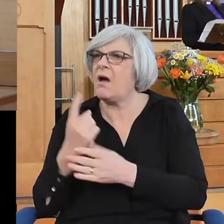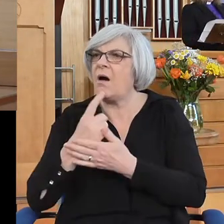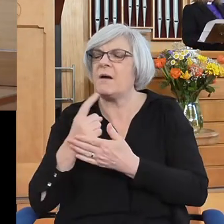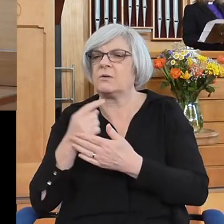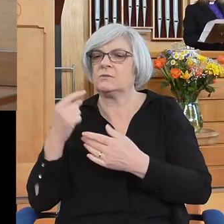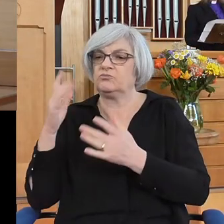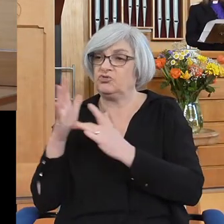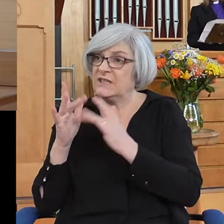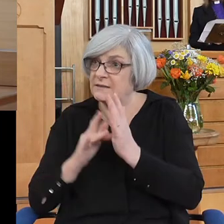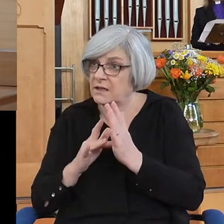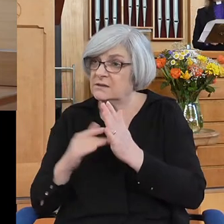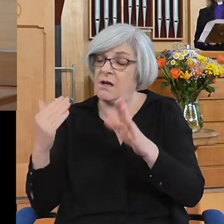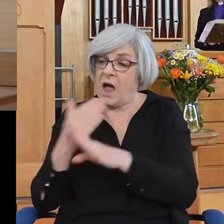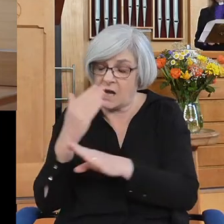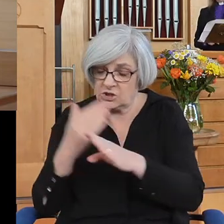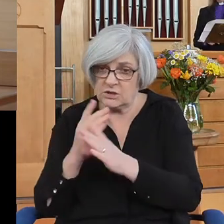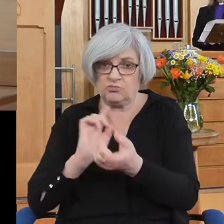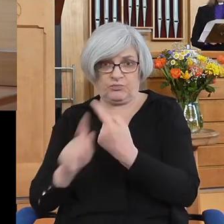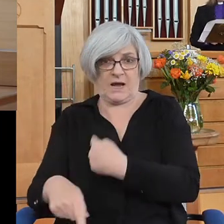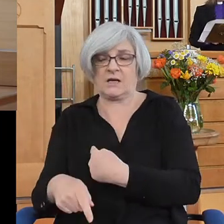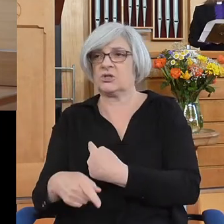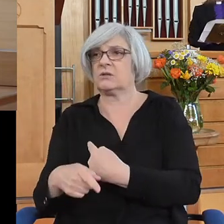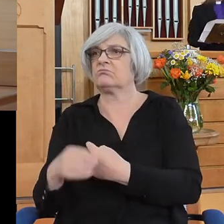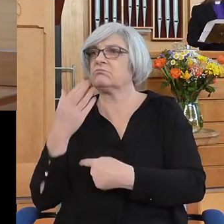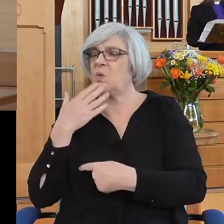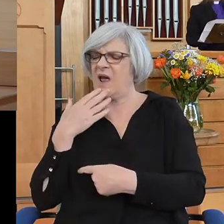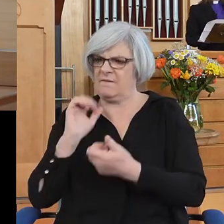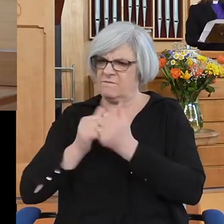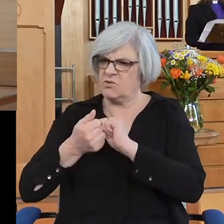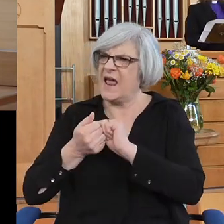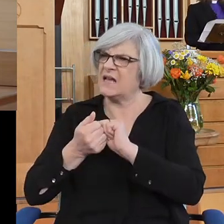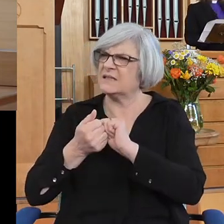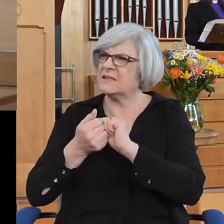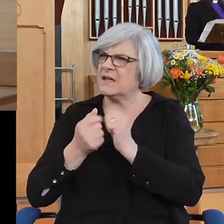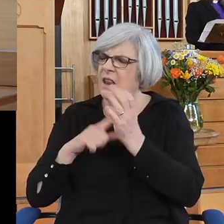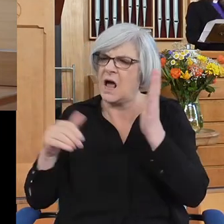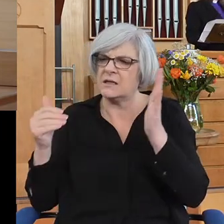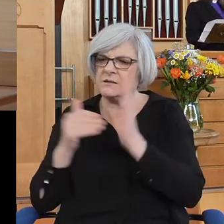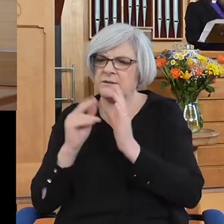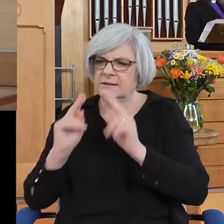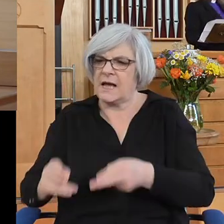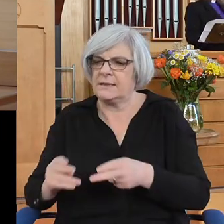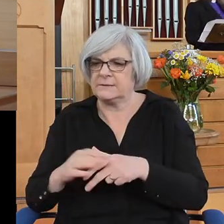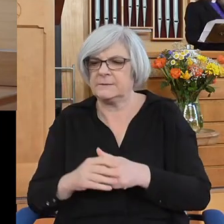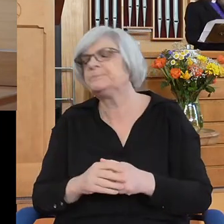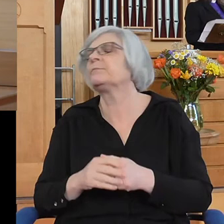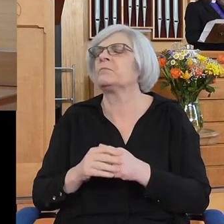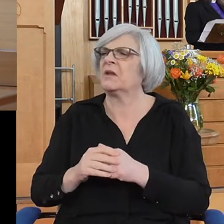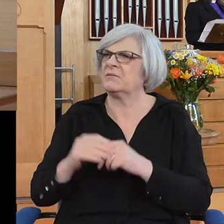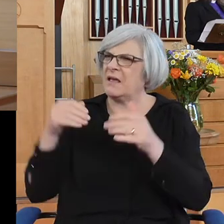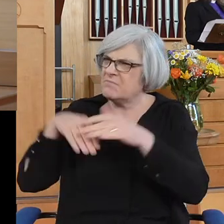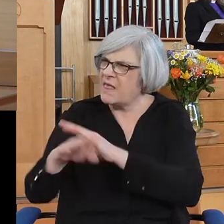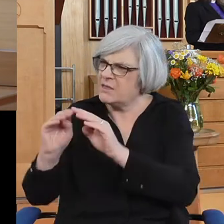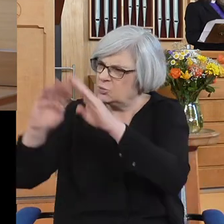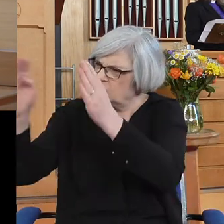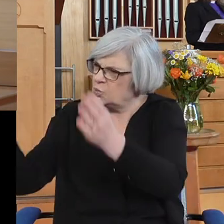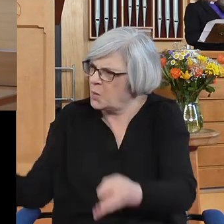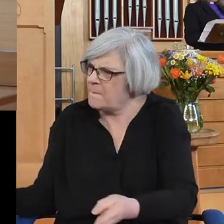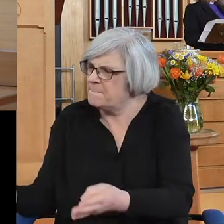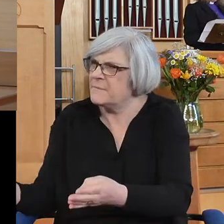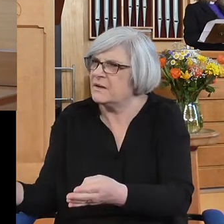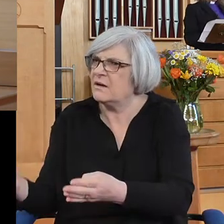action and reaction when his friend Lazarus died, laid in the tomb